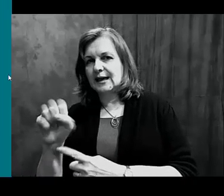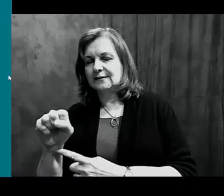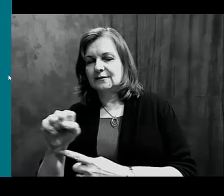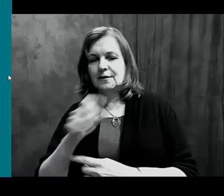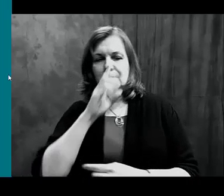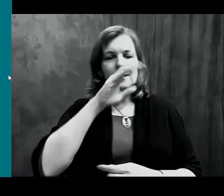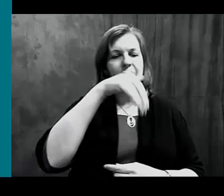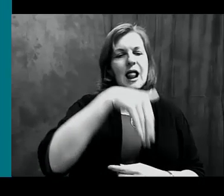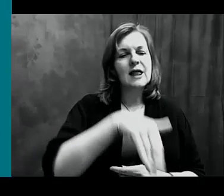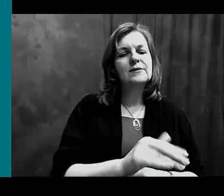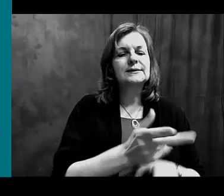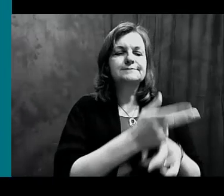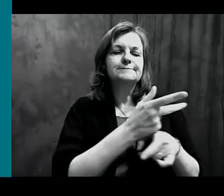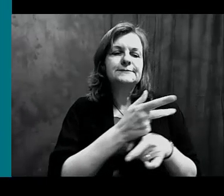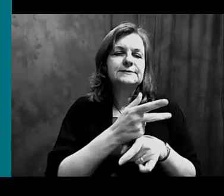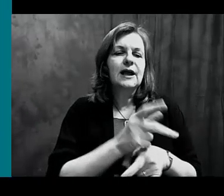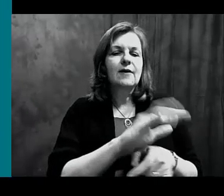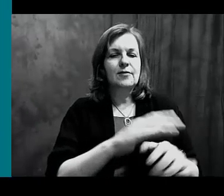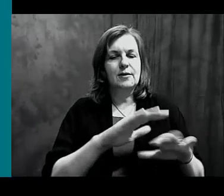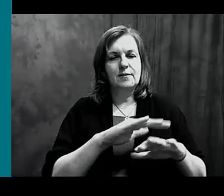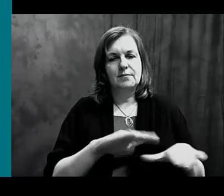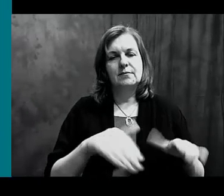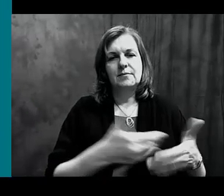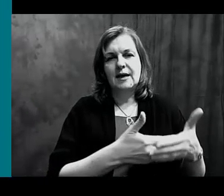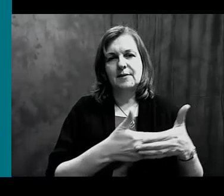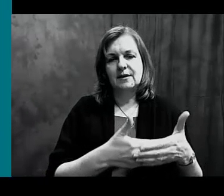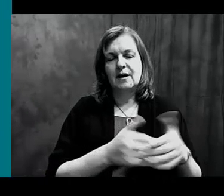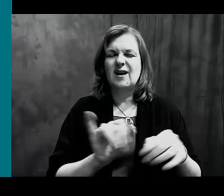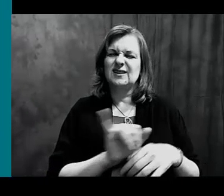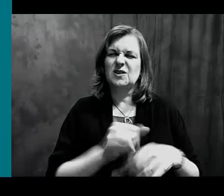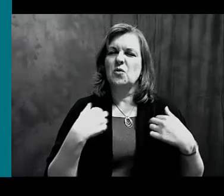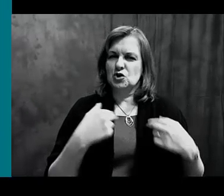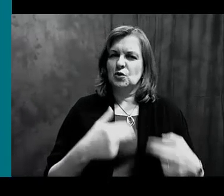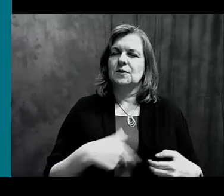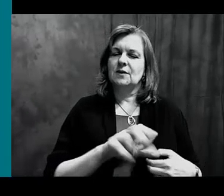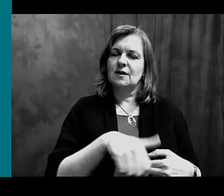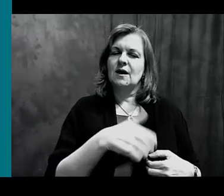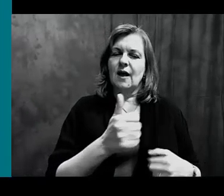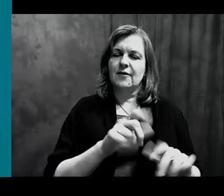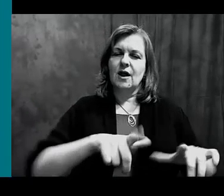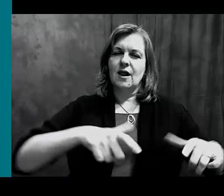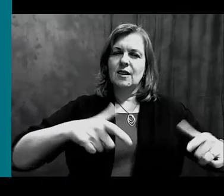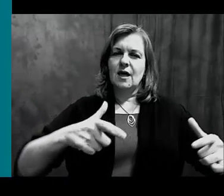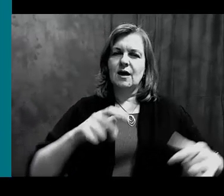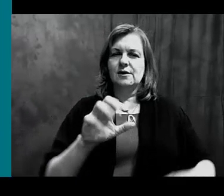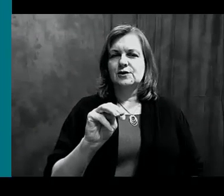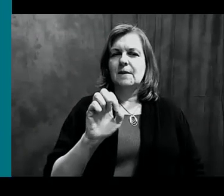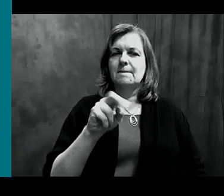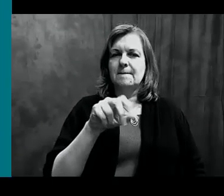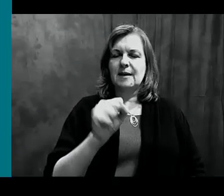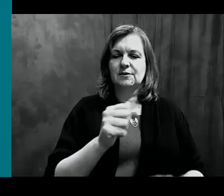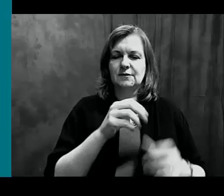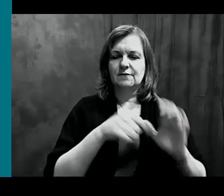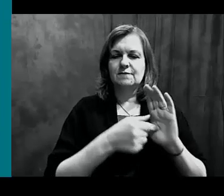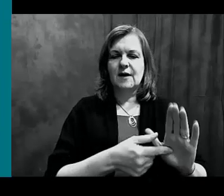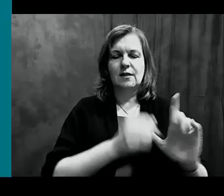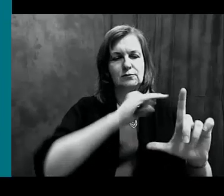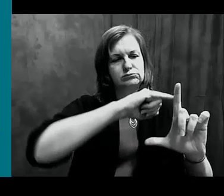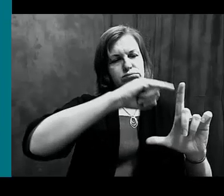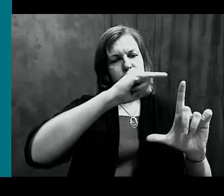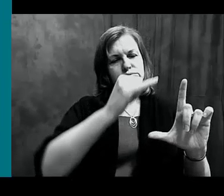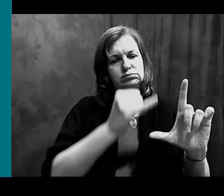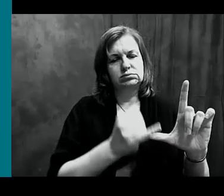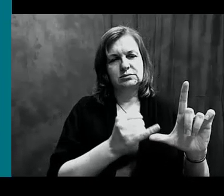flies. Elephants, on the other hand, because they take such good care of their young, this would also be humans and many other of the large